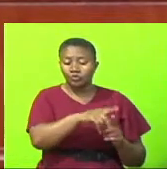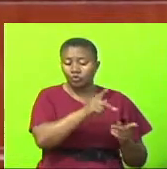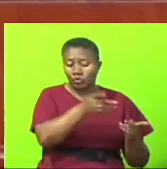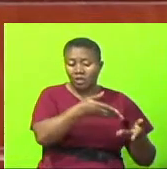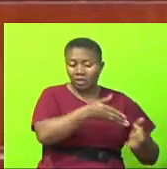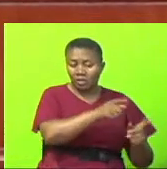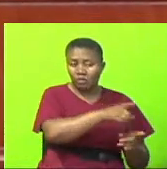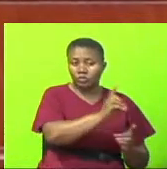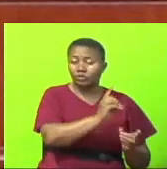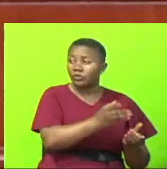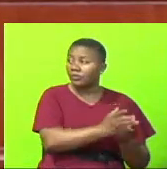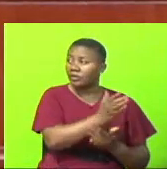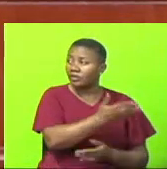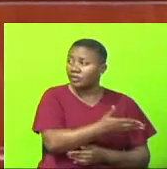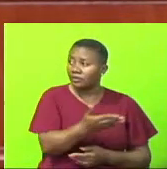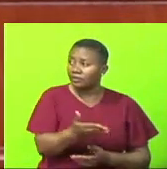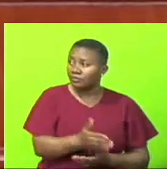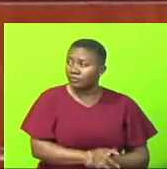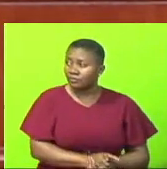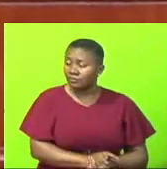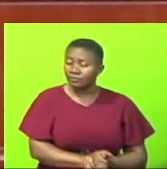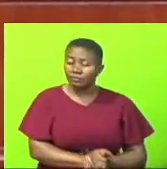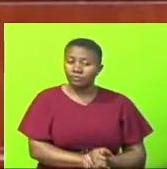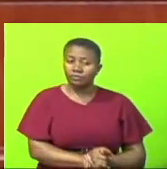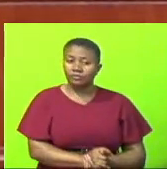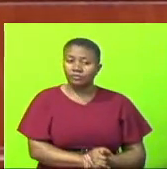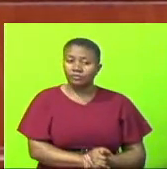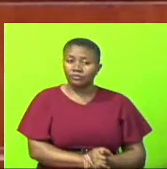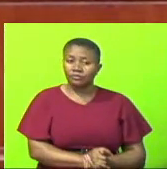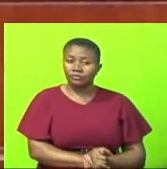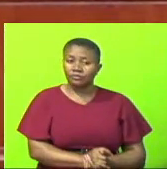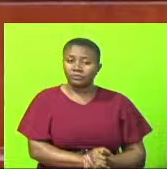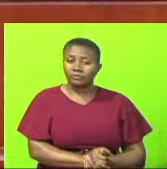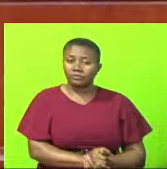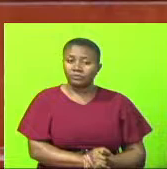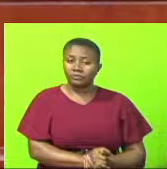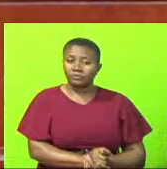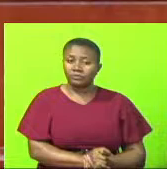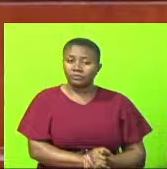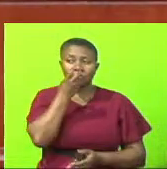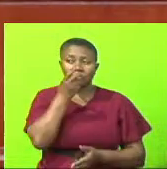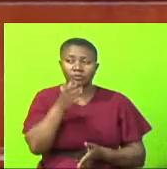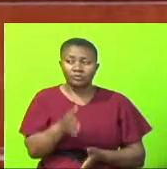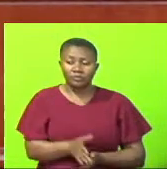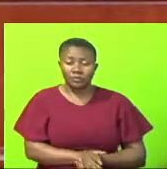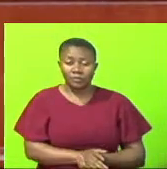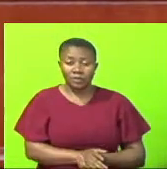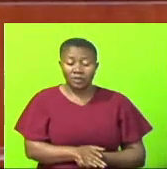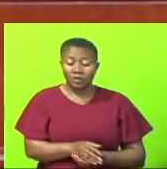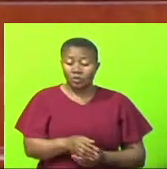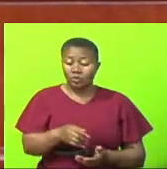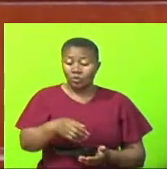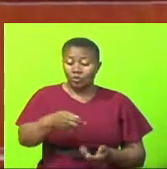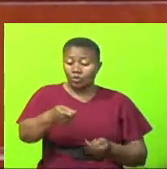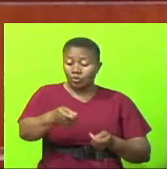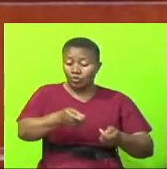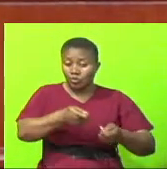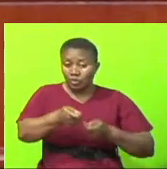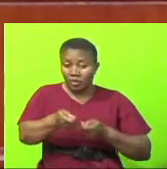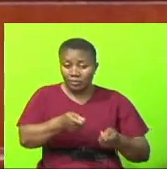Honorable. Mr. Speaker, thank you for the opportunity. Mr. Speaker, the ruling of